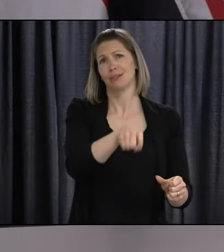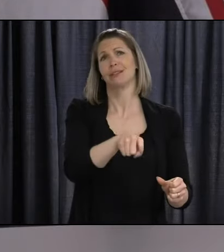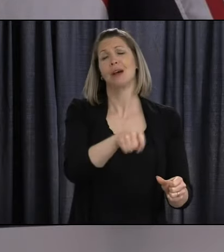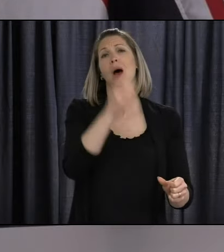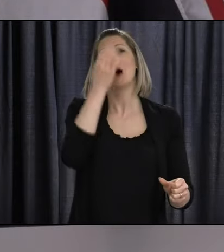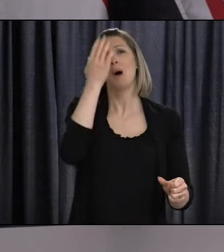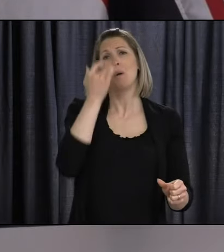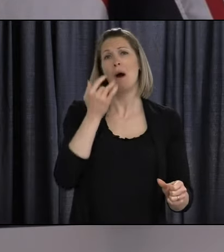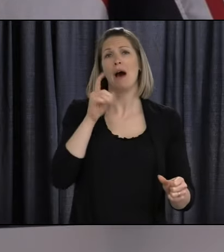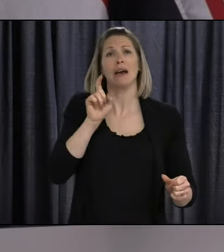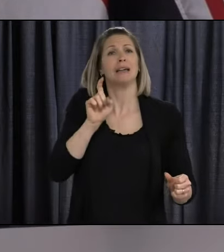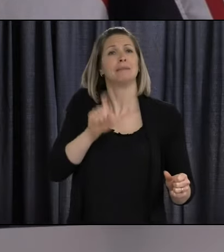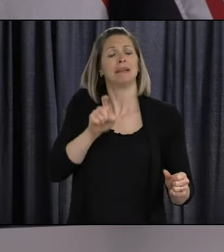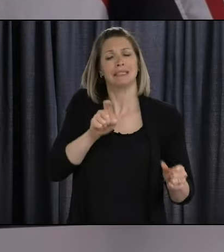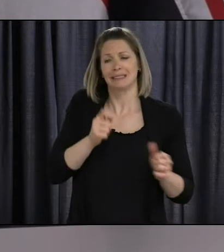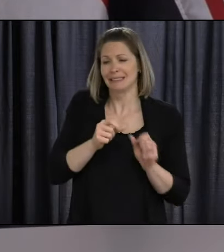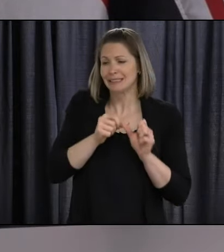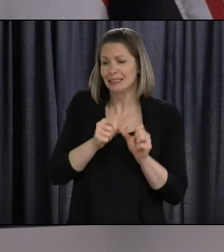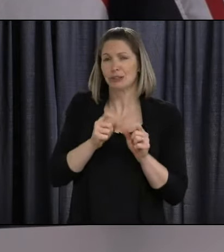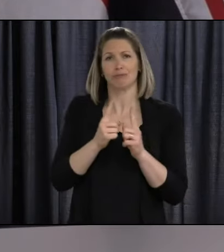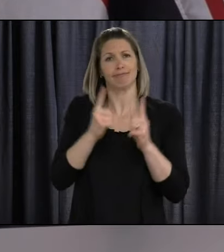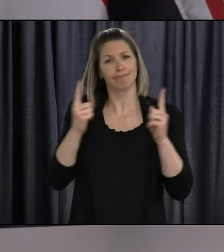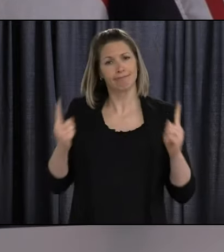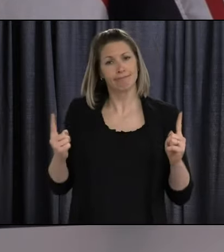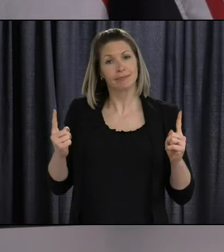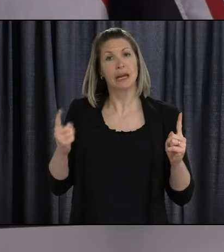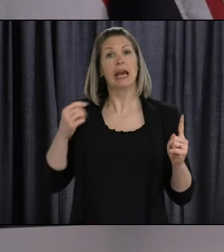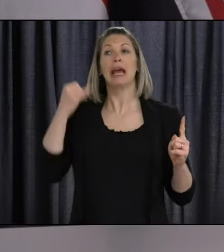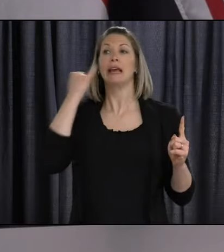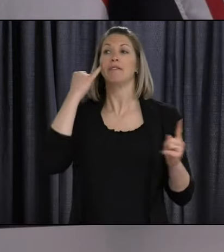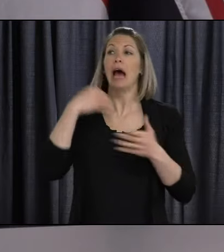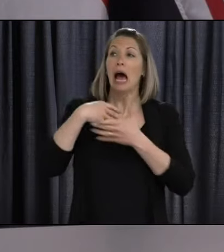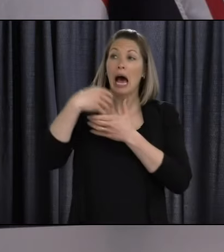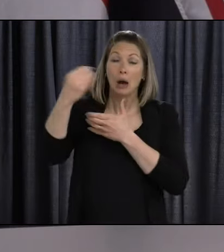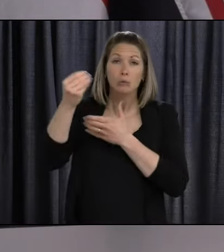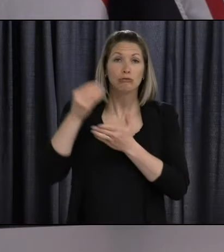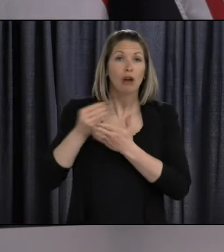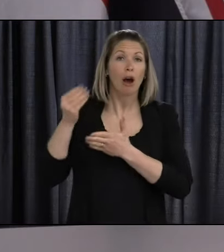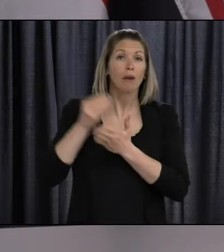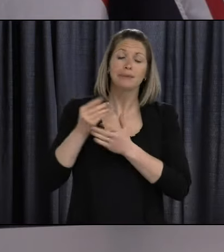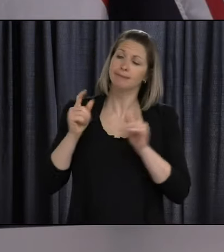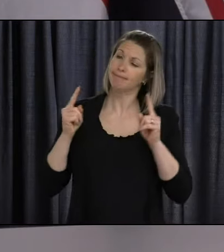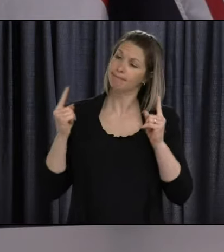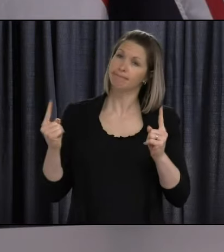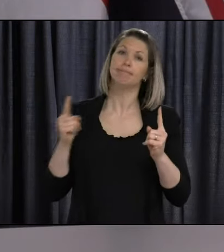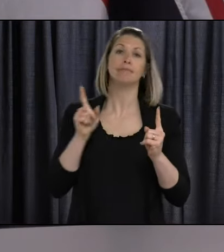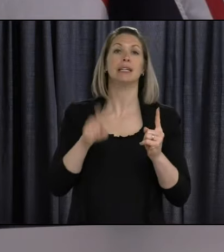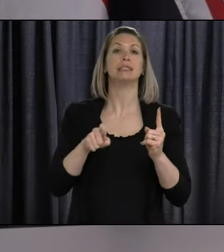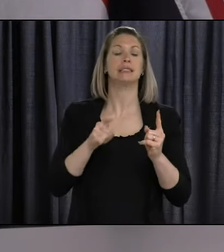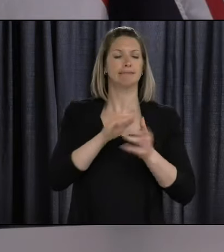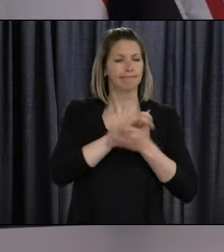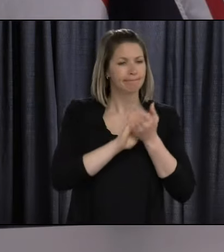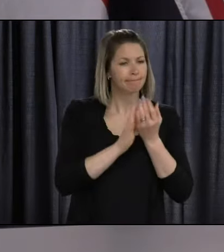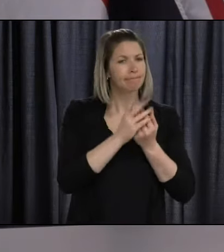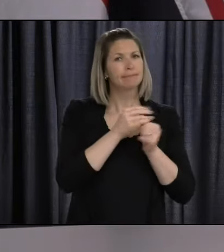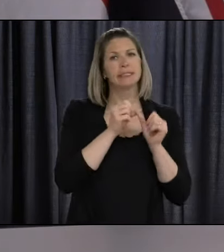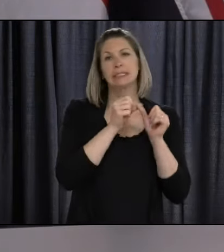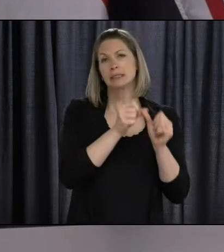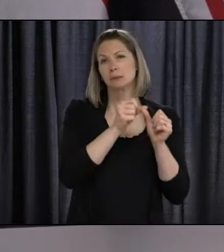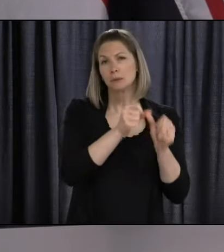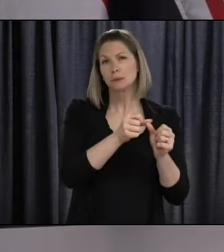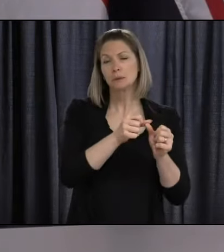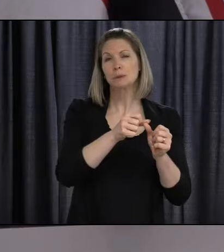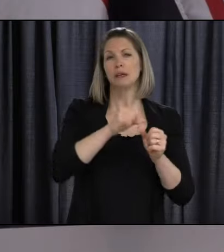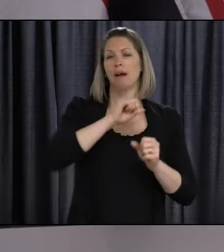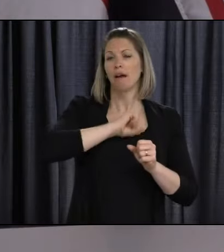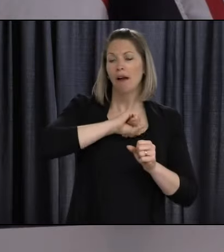includes keeping a safe physical distance from others in public spaces, washing your hands often and well, covering coughs and sneezes,